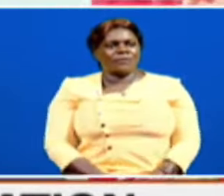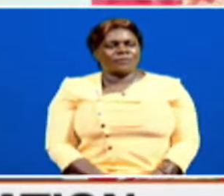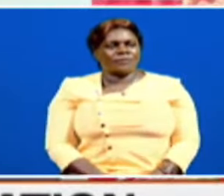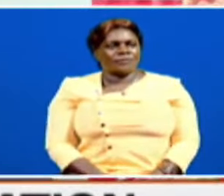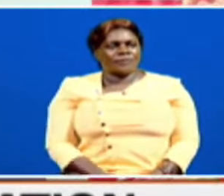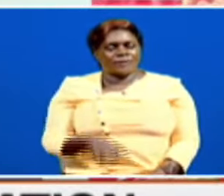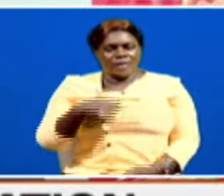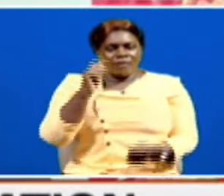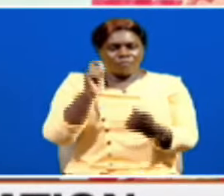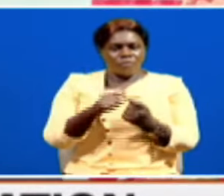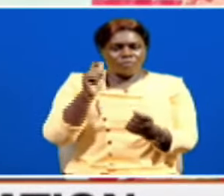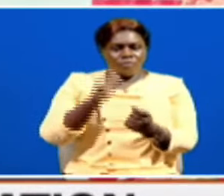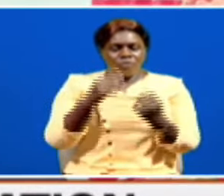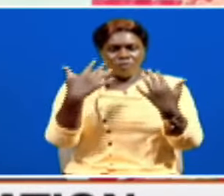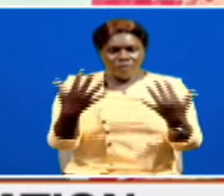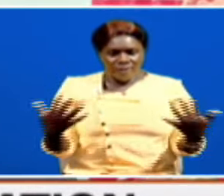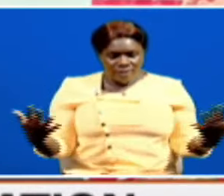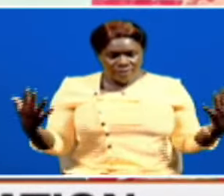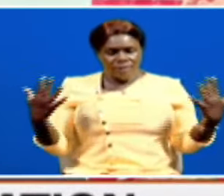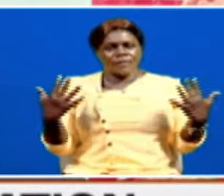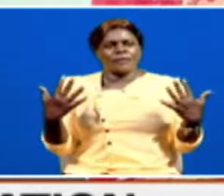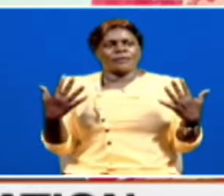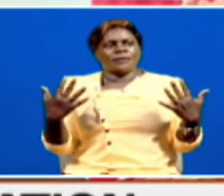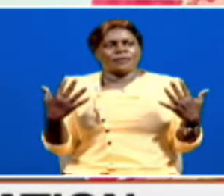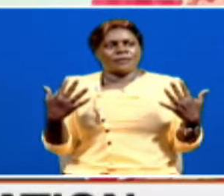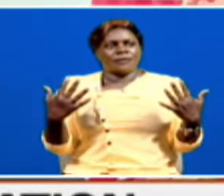We've been testing products